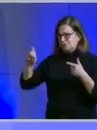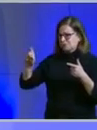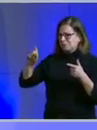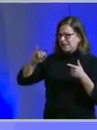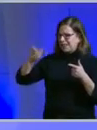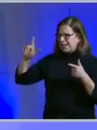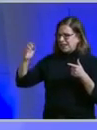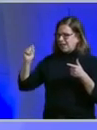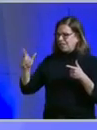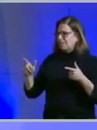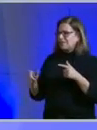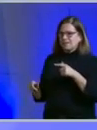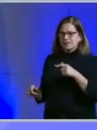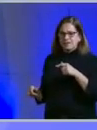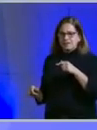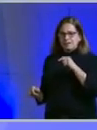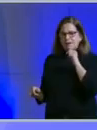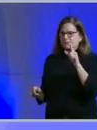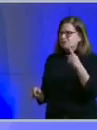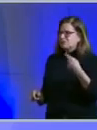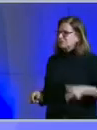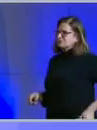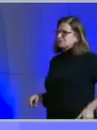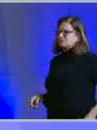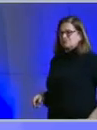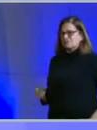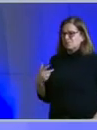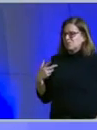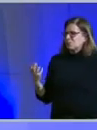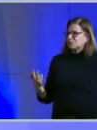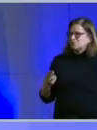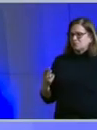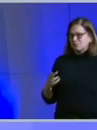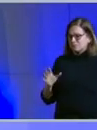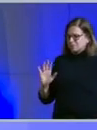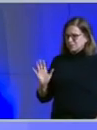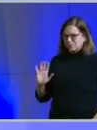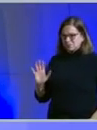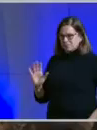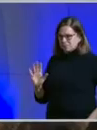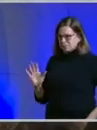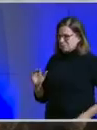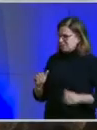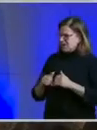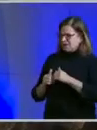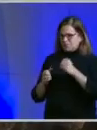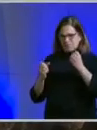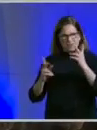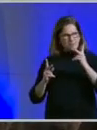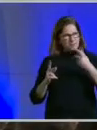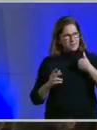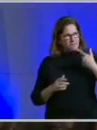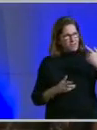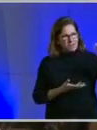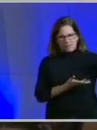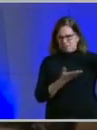community holding these guns, but how are these guns getting into the District of Columbia? Yep.